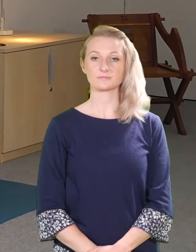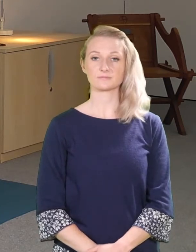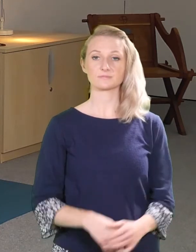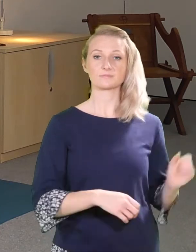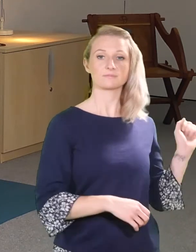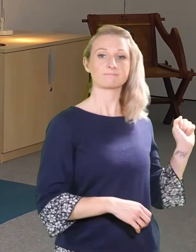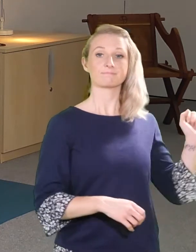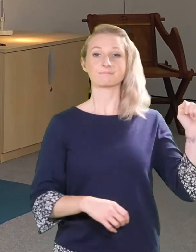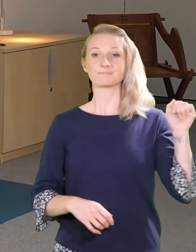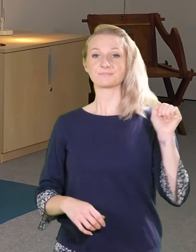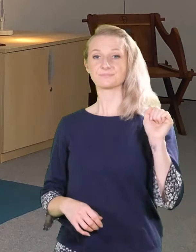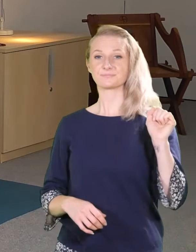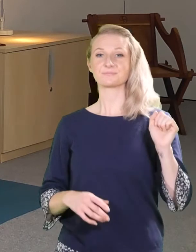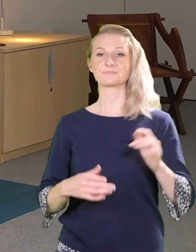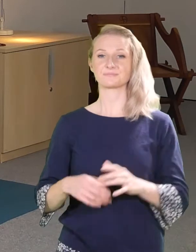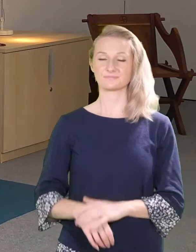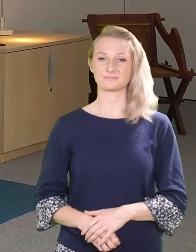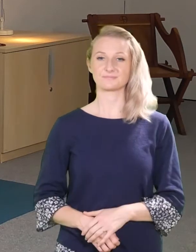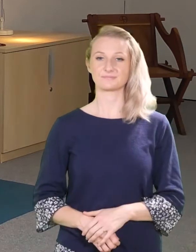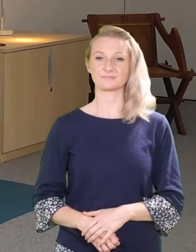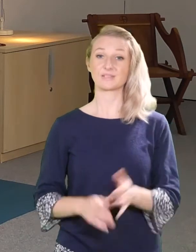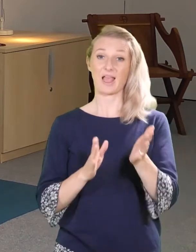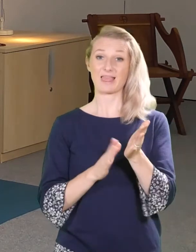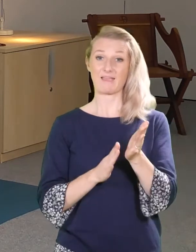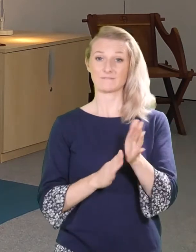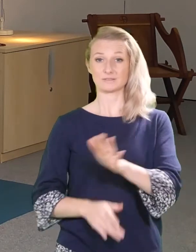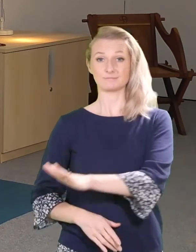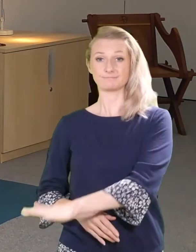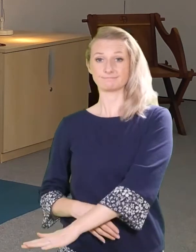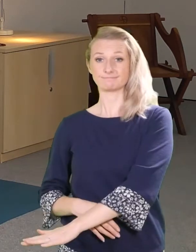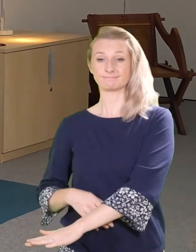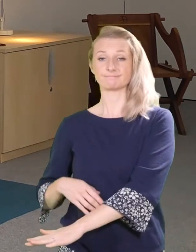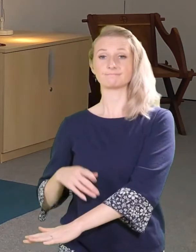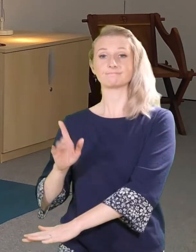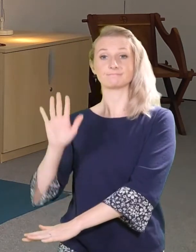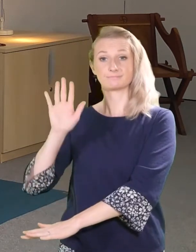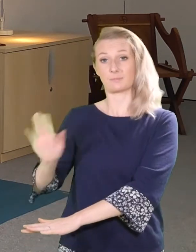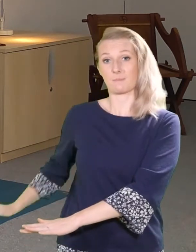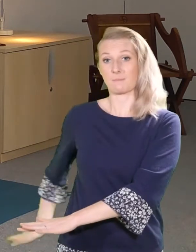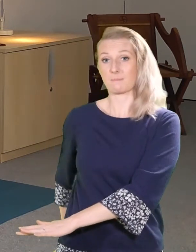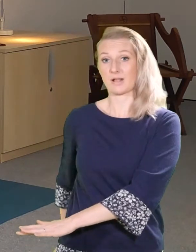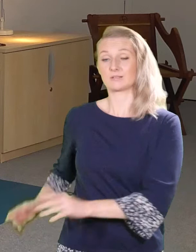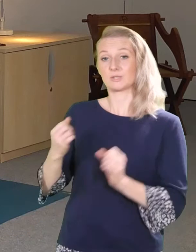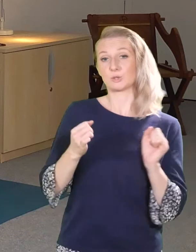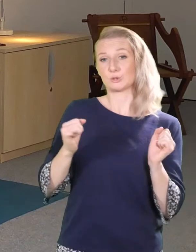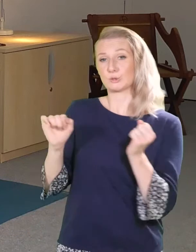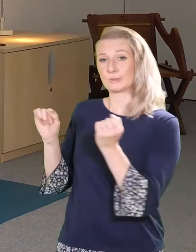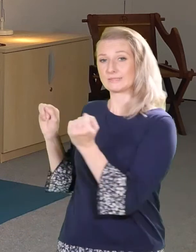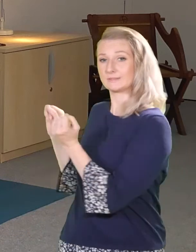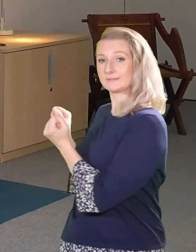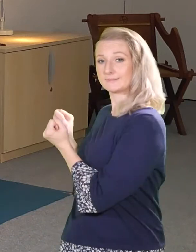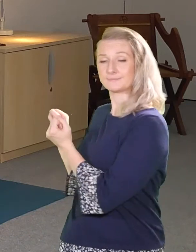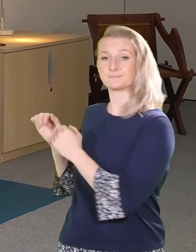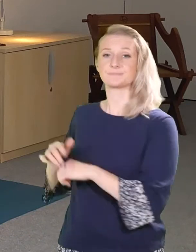Coming back to the front, taking the left hand to the right knee, right hand around the back, twisting to the right,